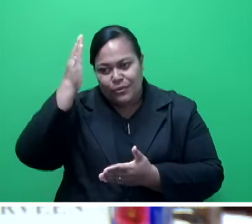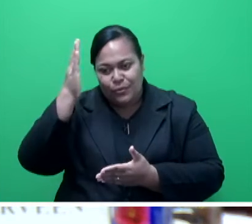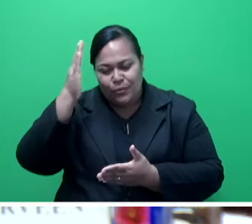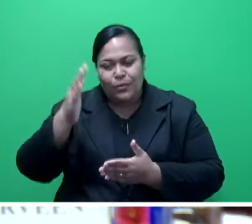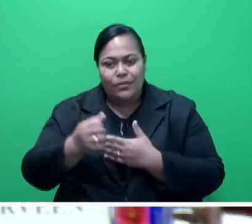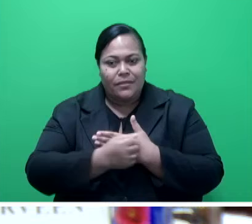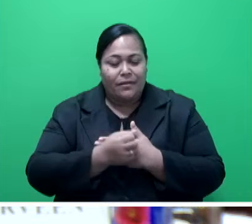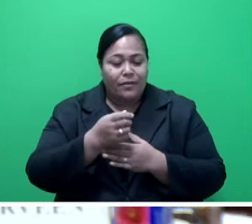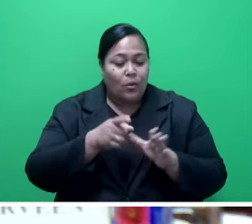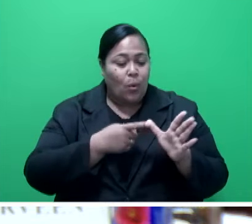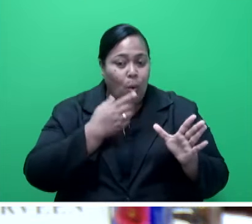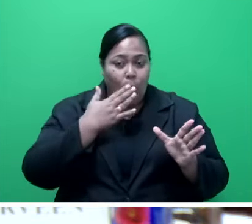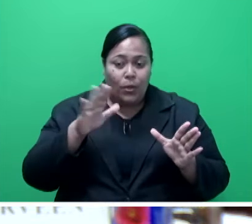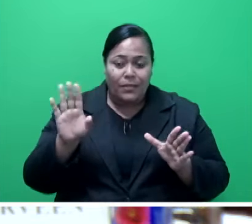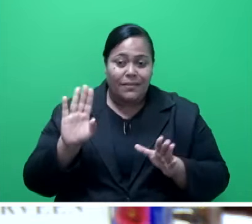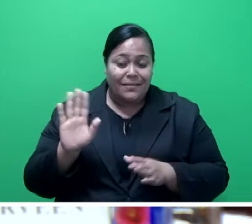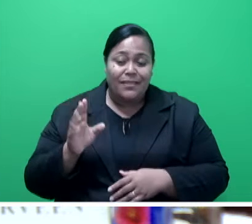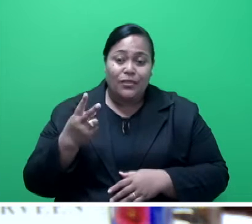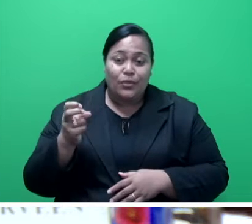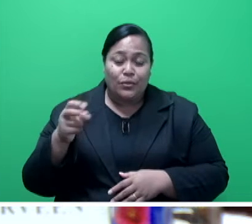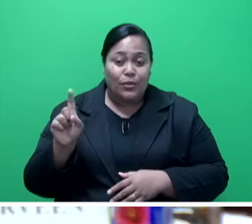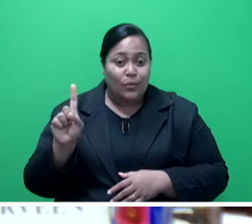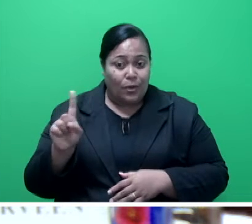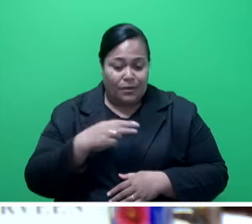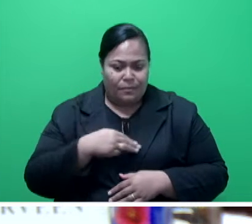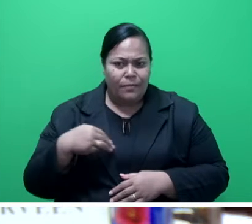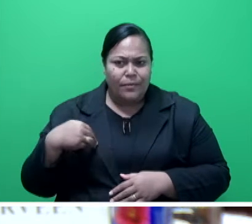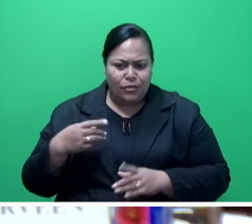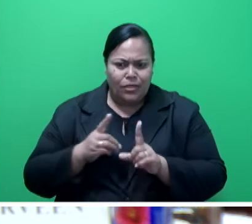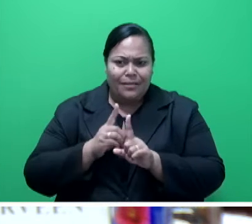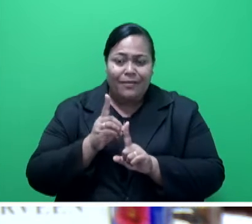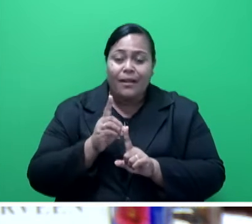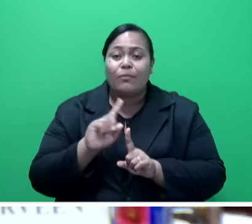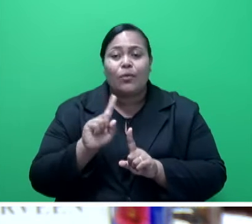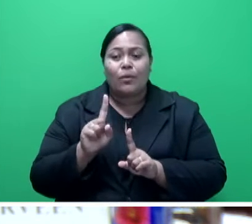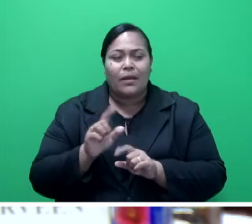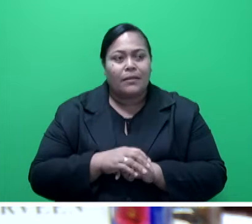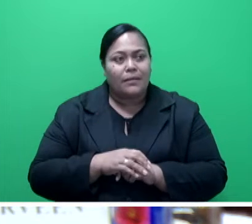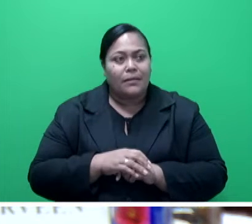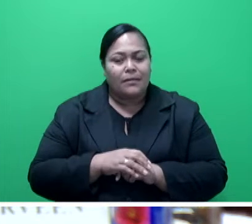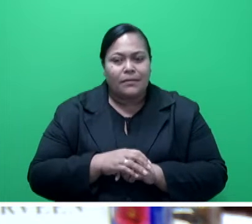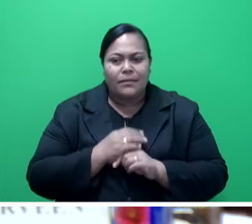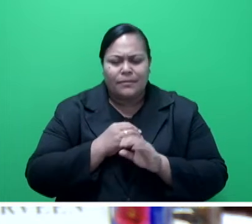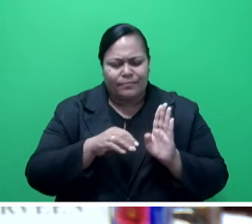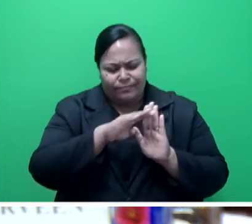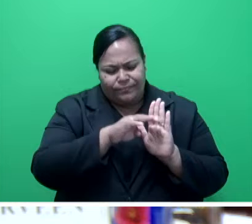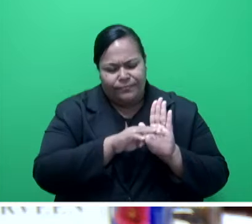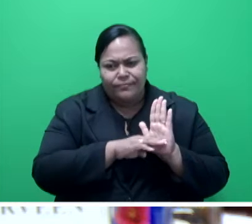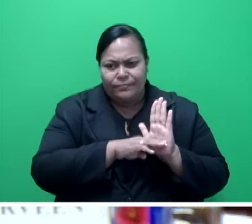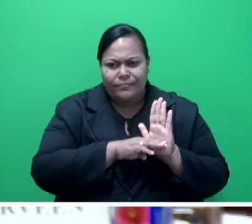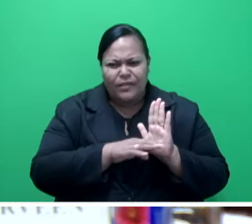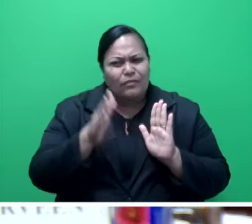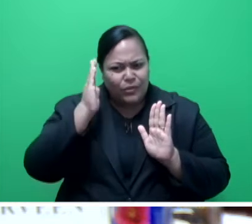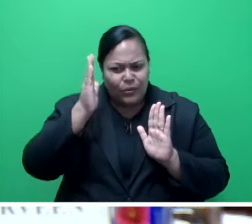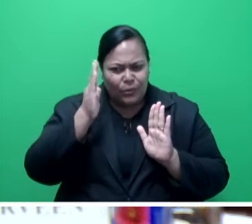August 2021, the ministry developed a COVID-safe schools reopening guidelines that outline